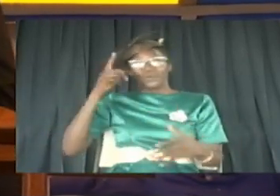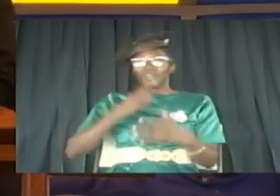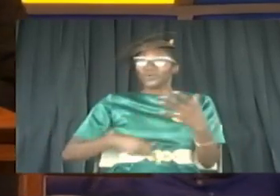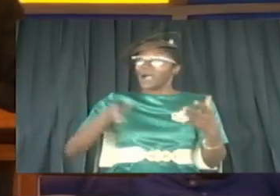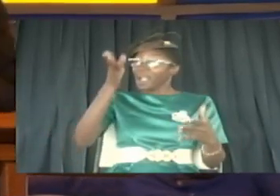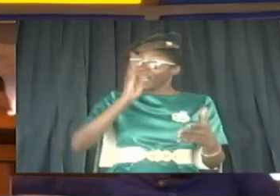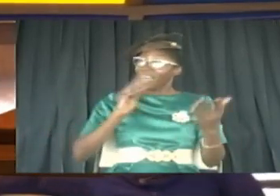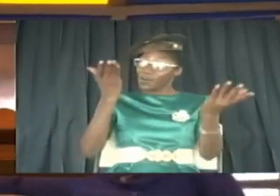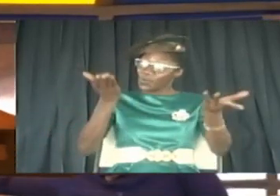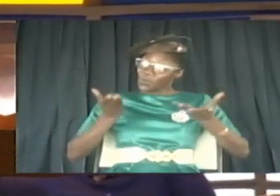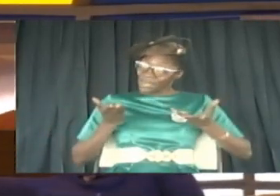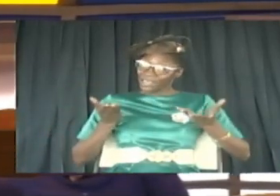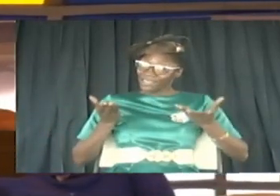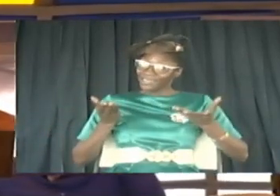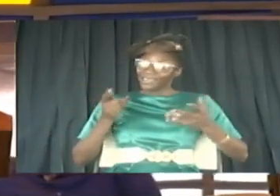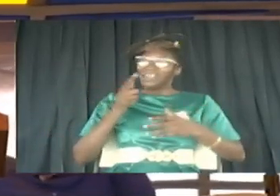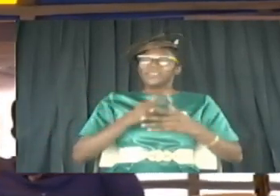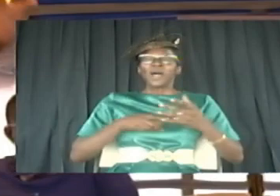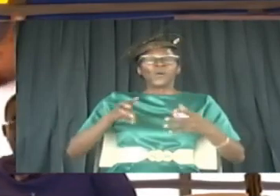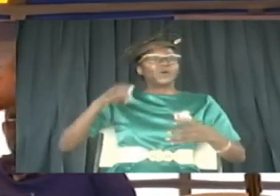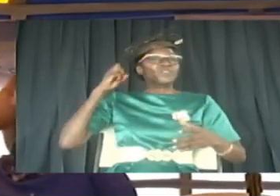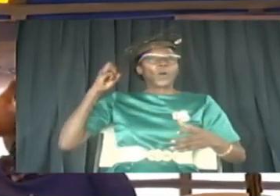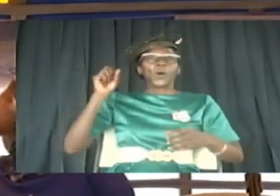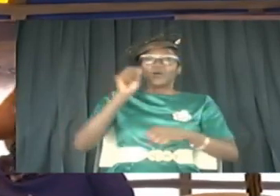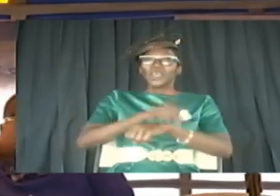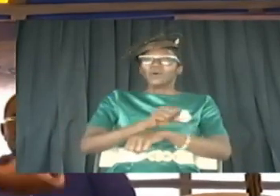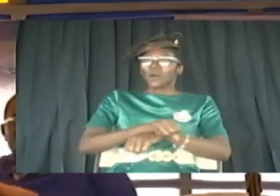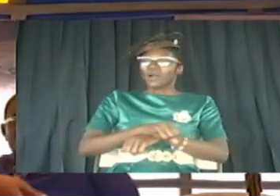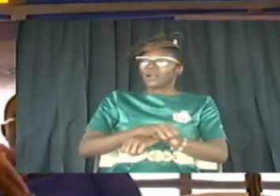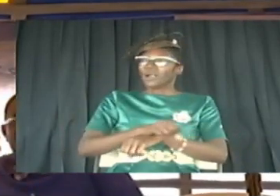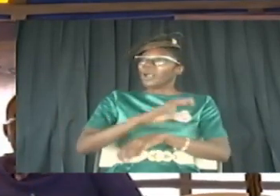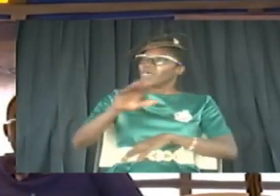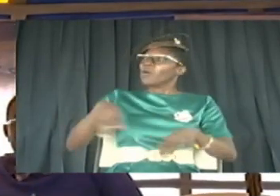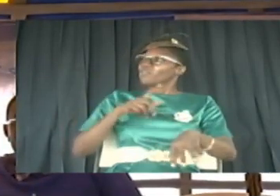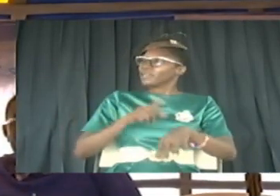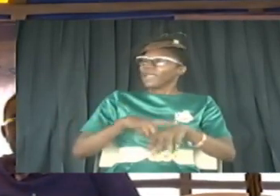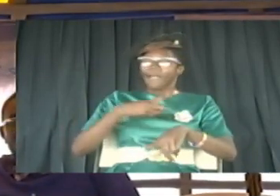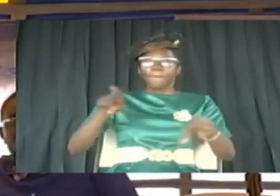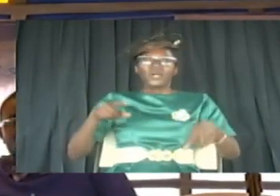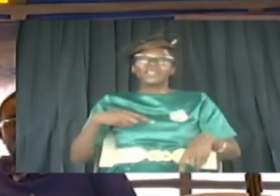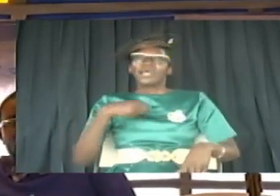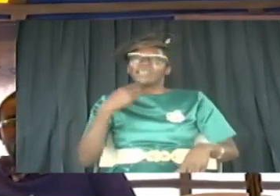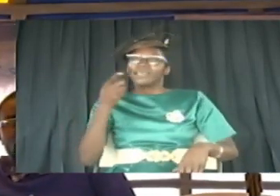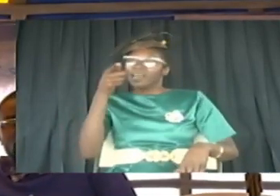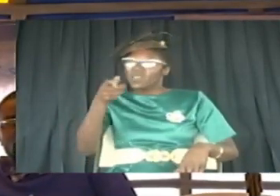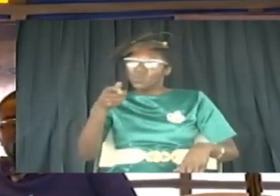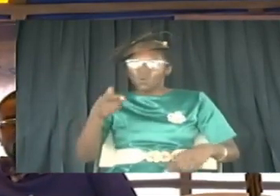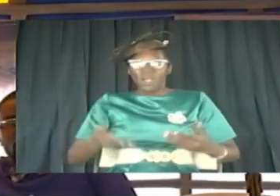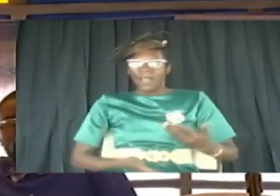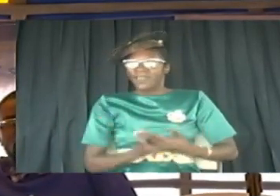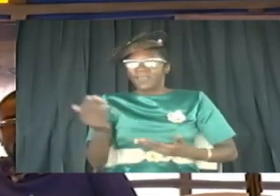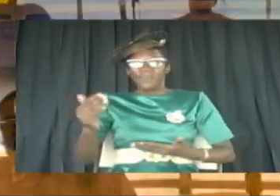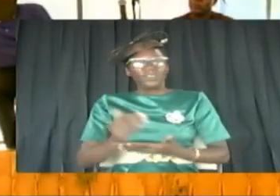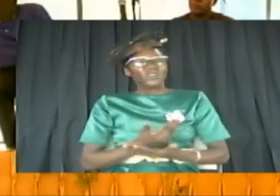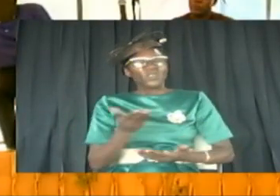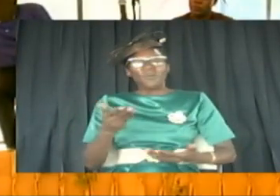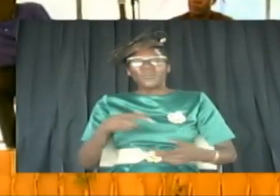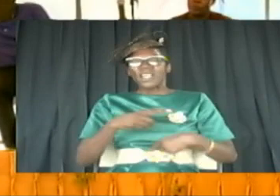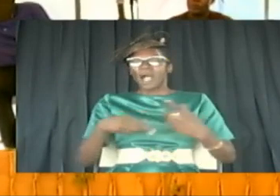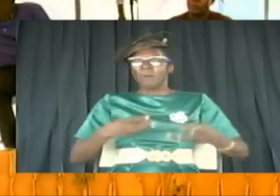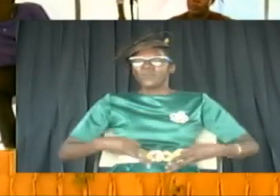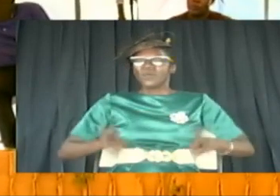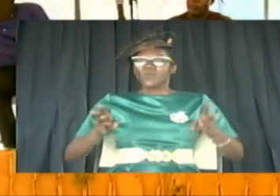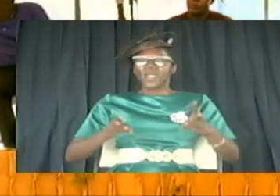established. That was how they worked over time. But I told us that there is something about the way that